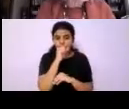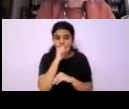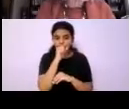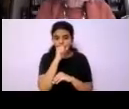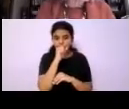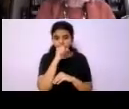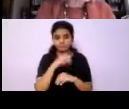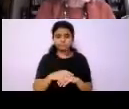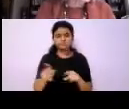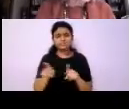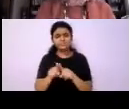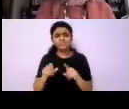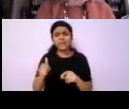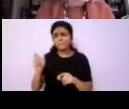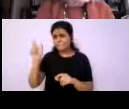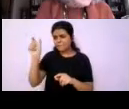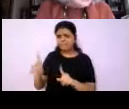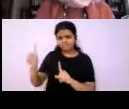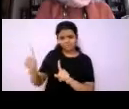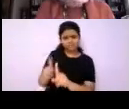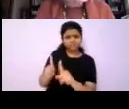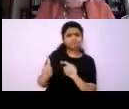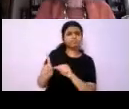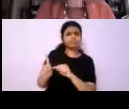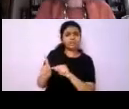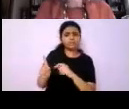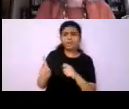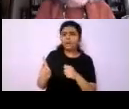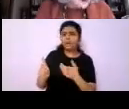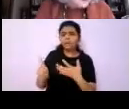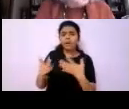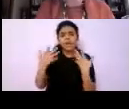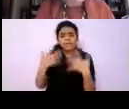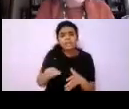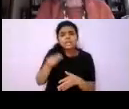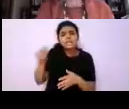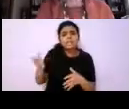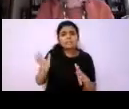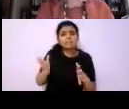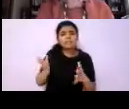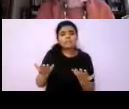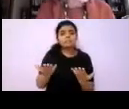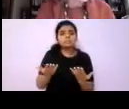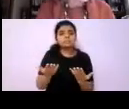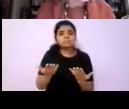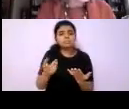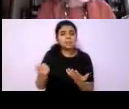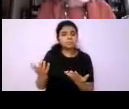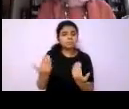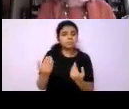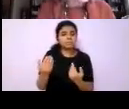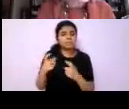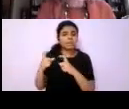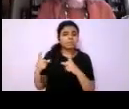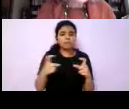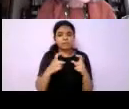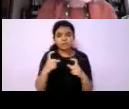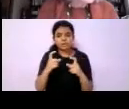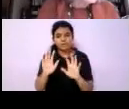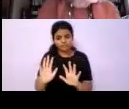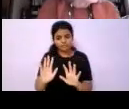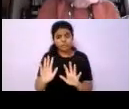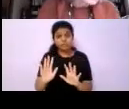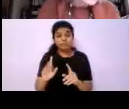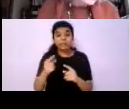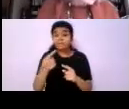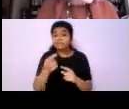of caring labor may itself be the most caring part of care. But then again, she